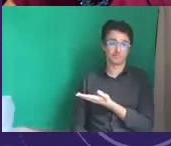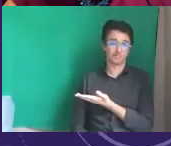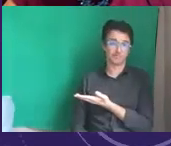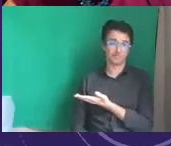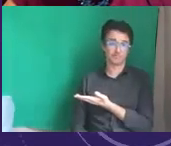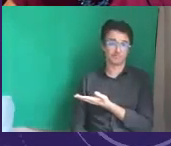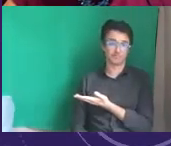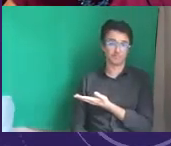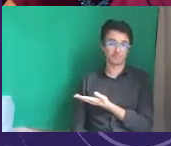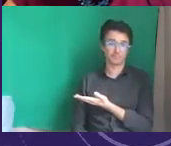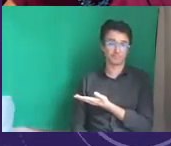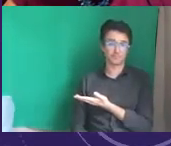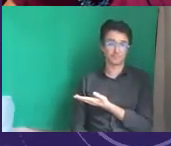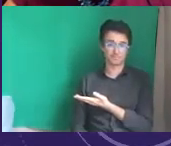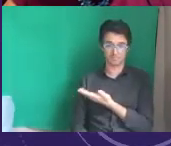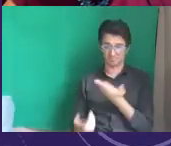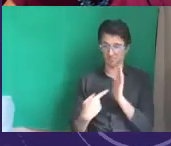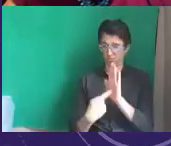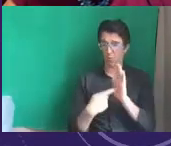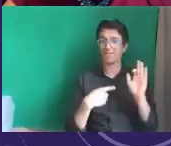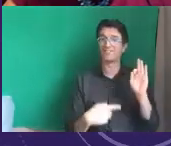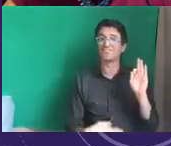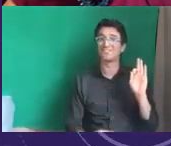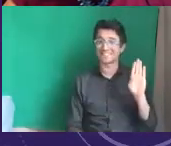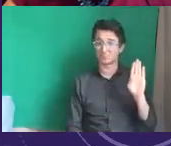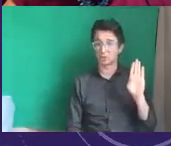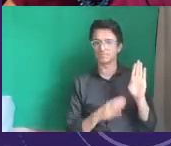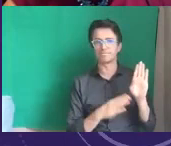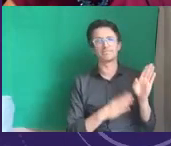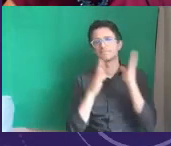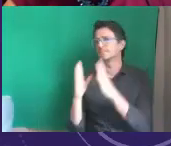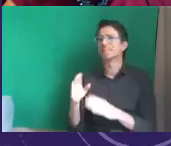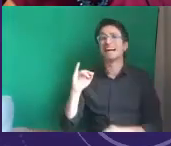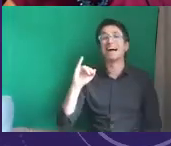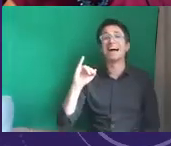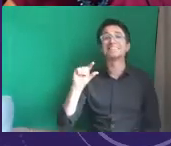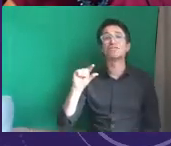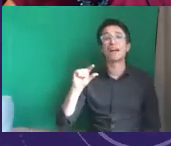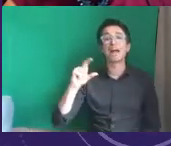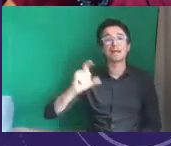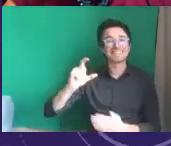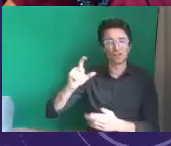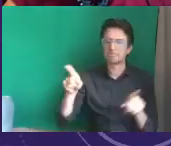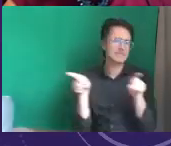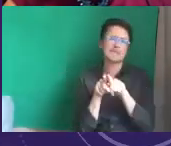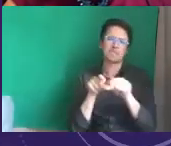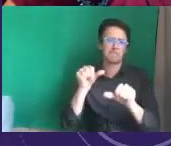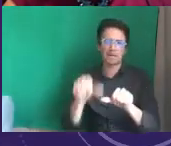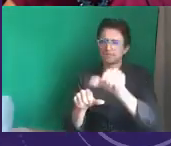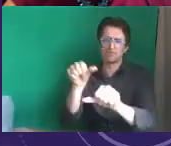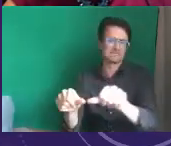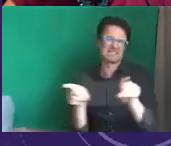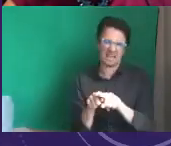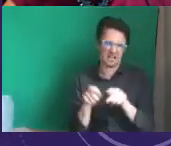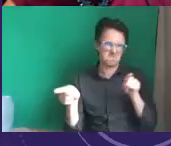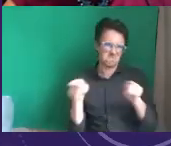So pretty much when you upload a photo, you select the edit photo option, and then that will take you to the alt text where you